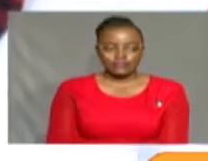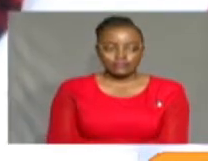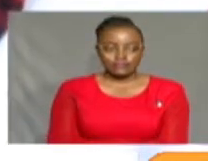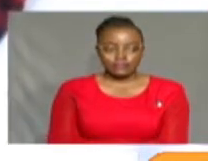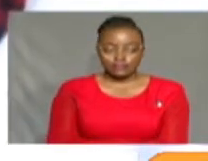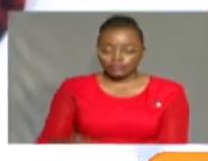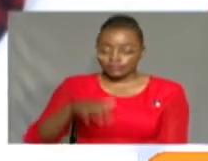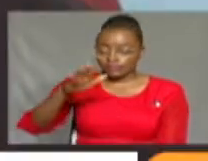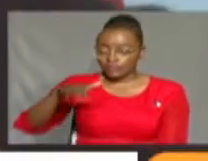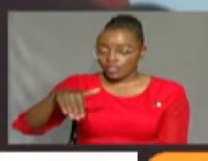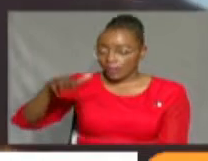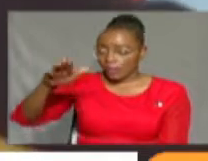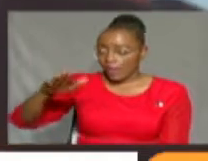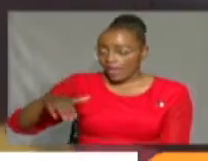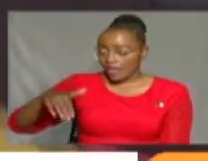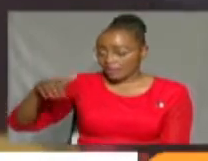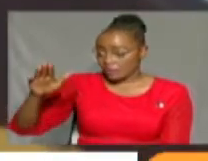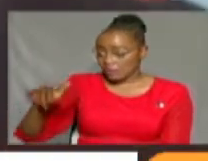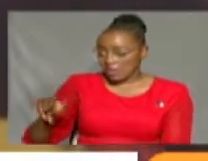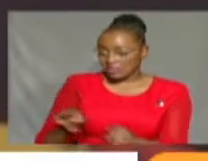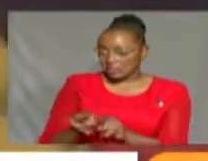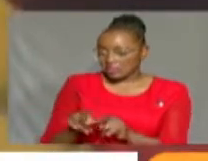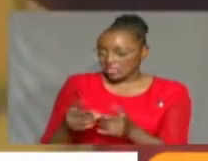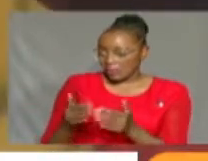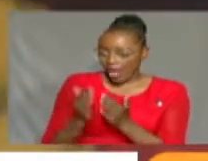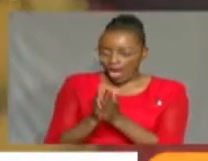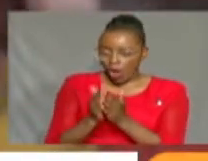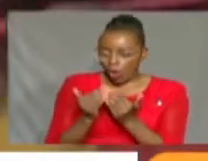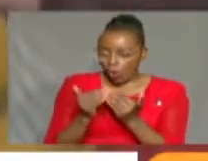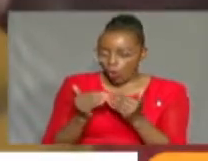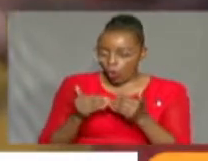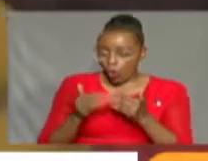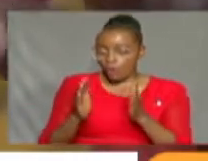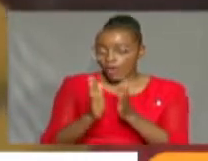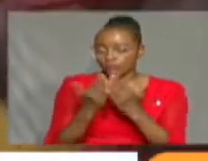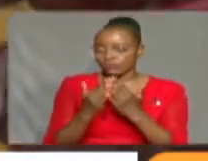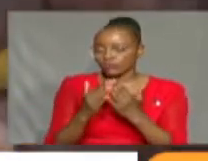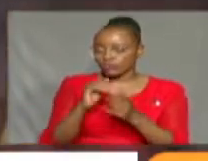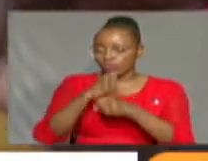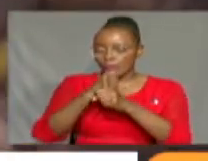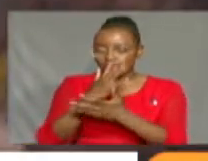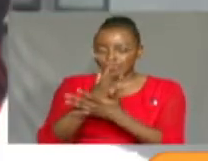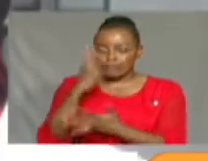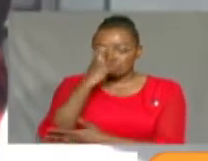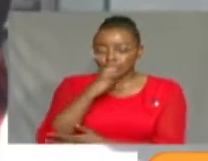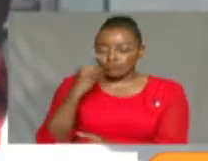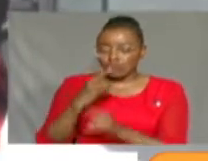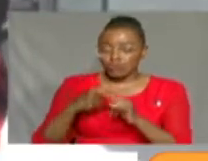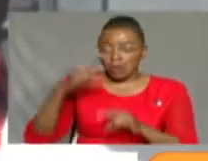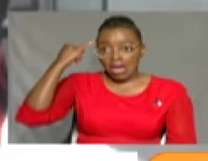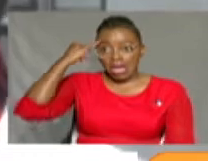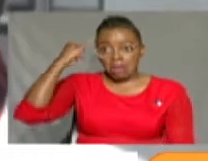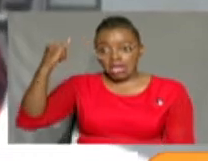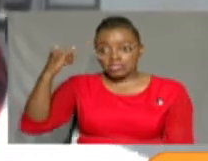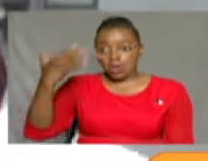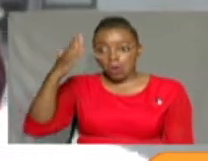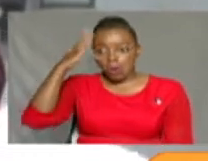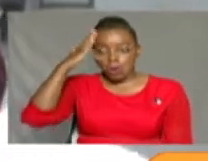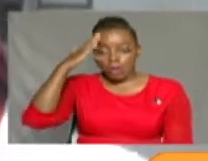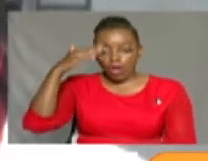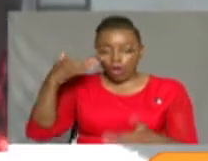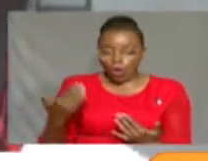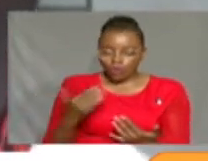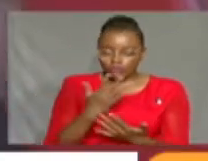For the painter, every canvas is like an open book to create something beautiful, either out of imagination, memory,